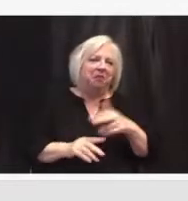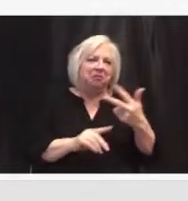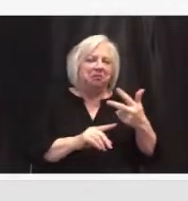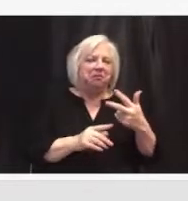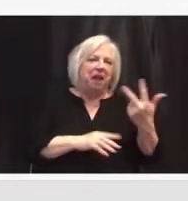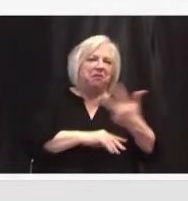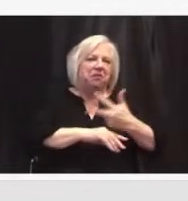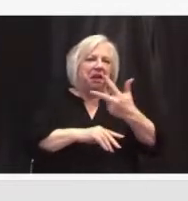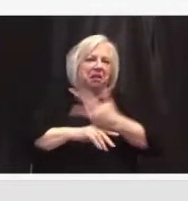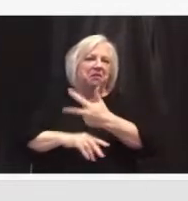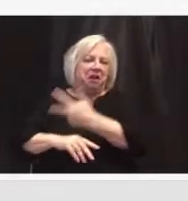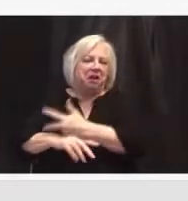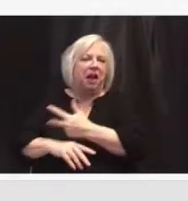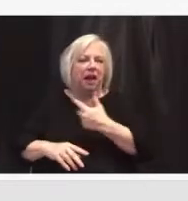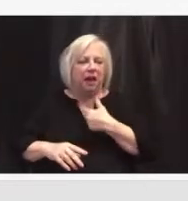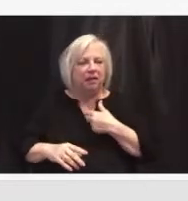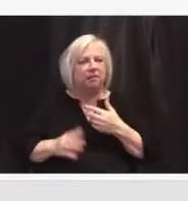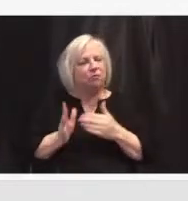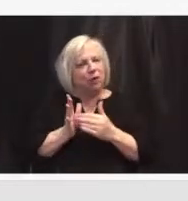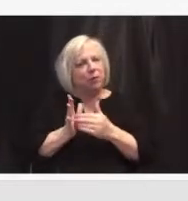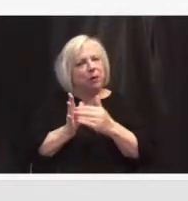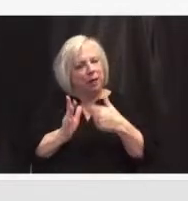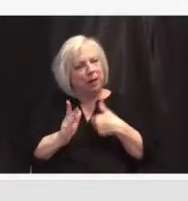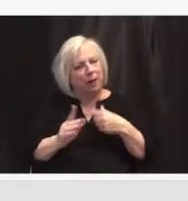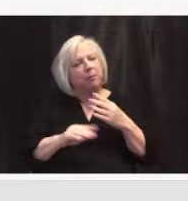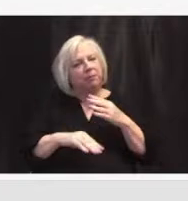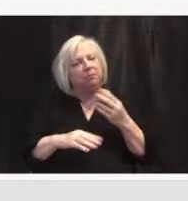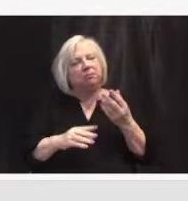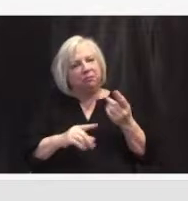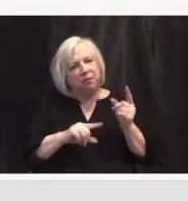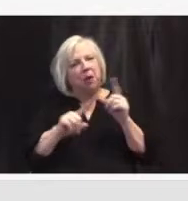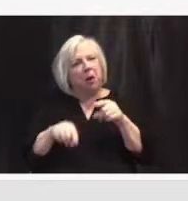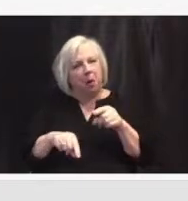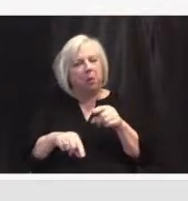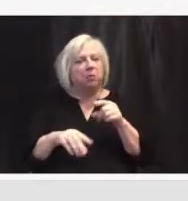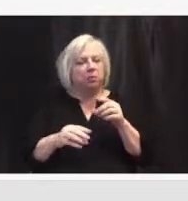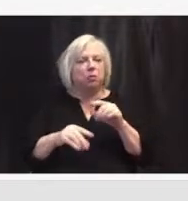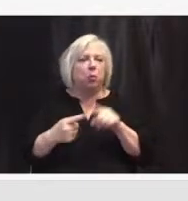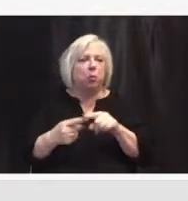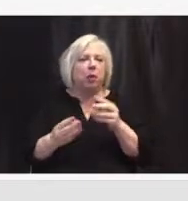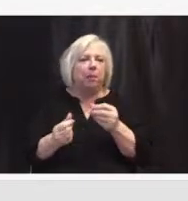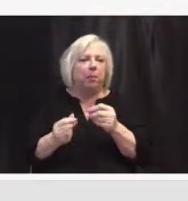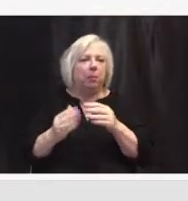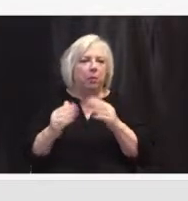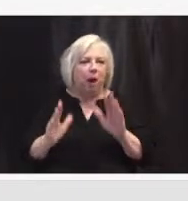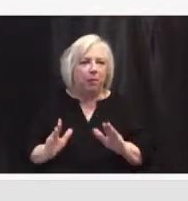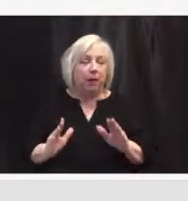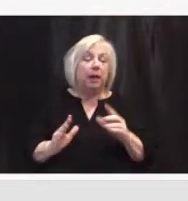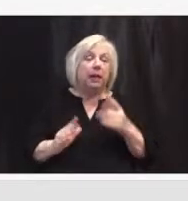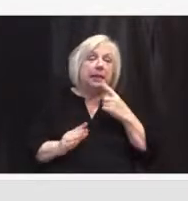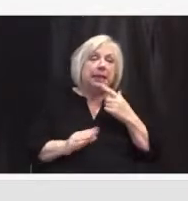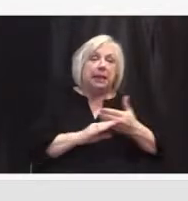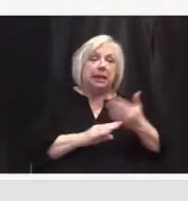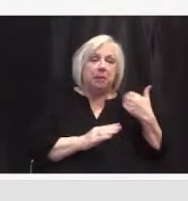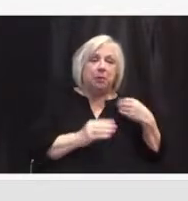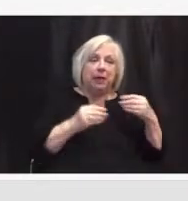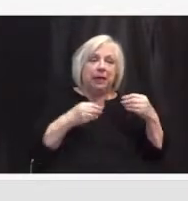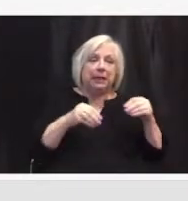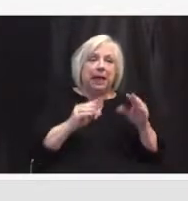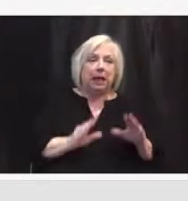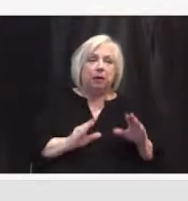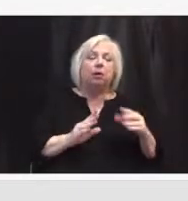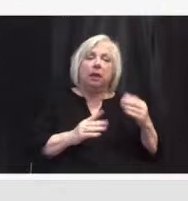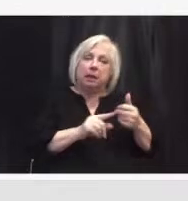I am on the property very, very frequently. And as stated, the previous seller has